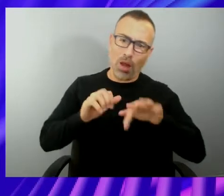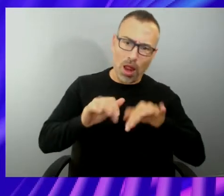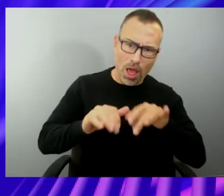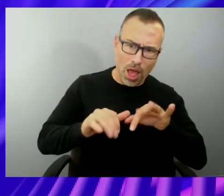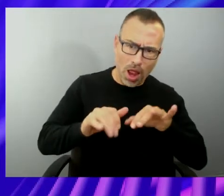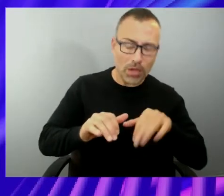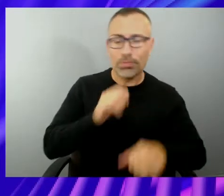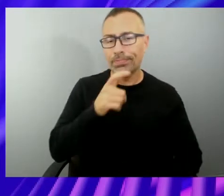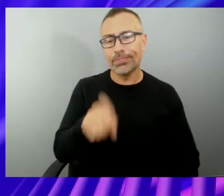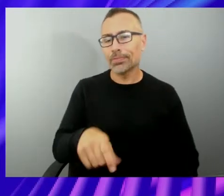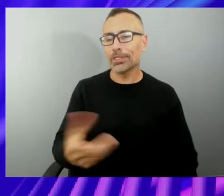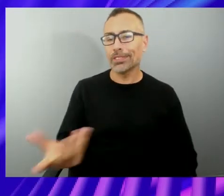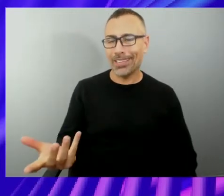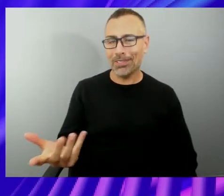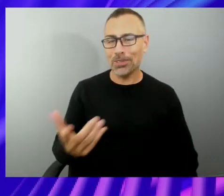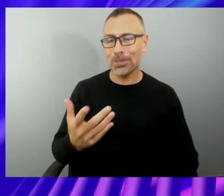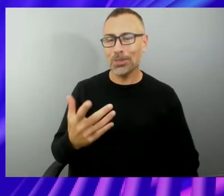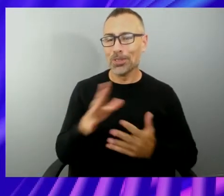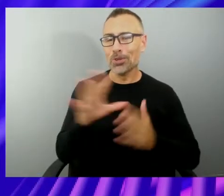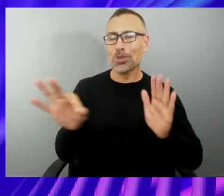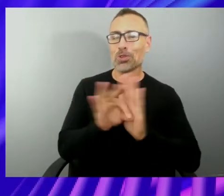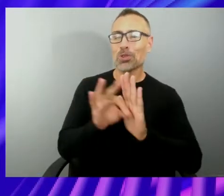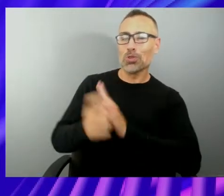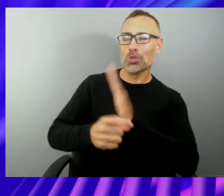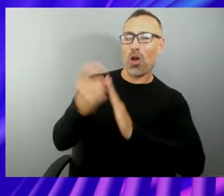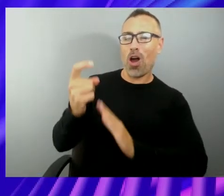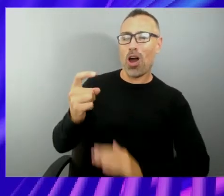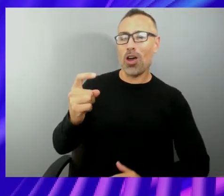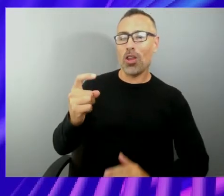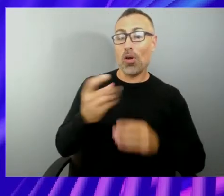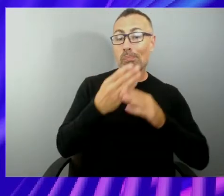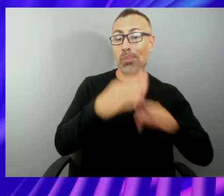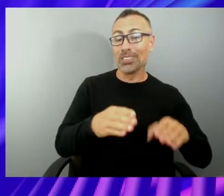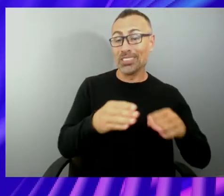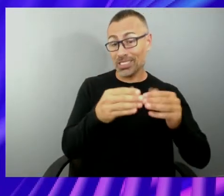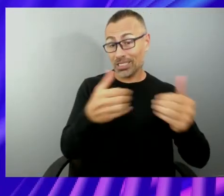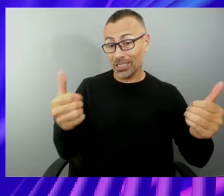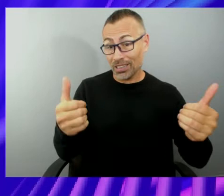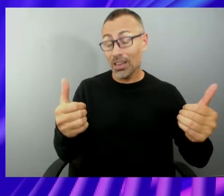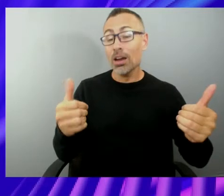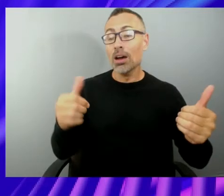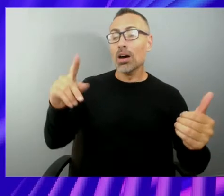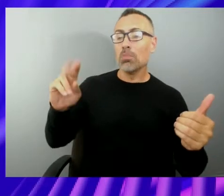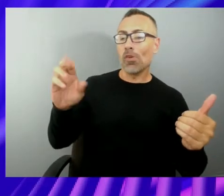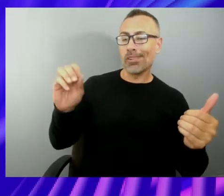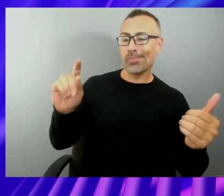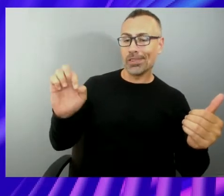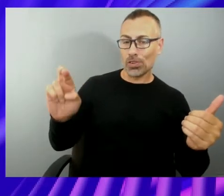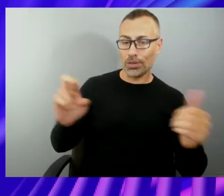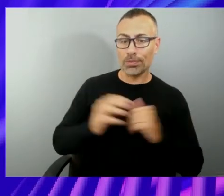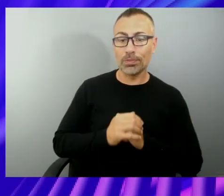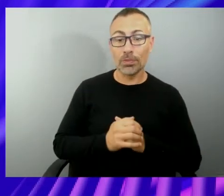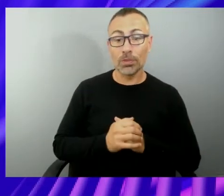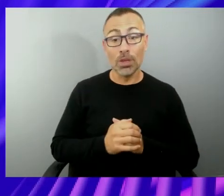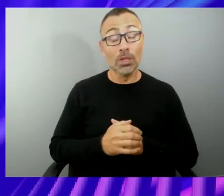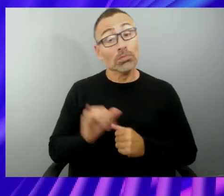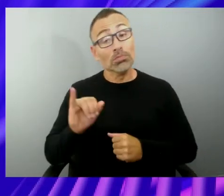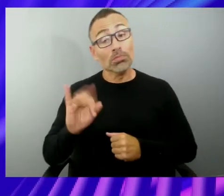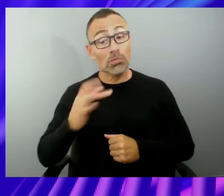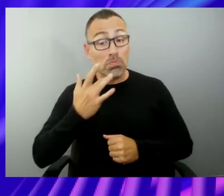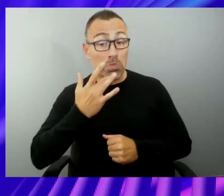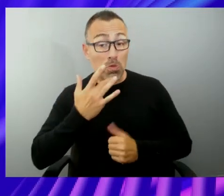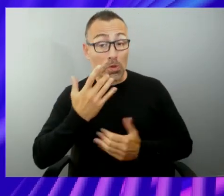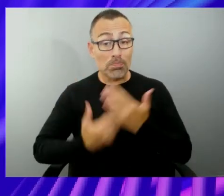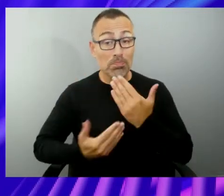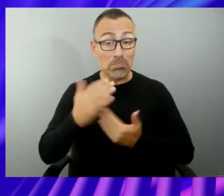auto partitioning parameter and use that. You also have an option if you want to manually do it. There is an